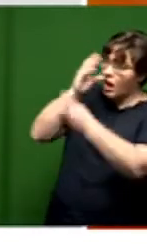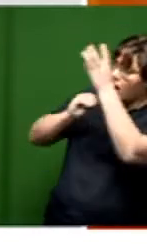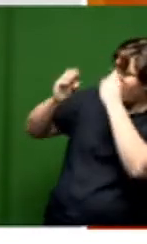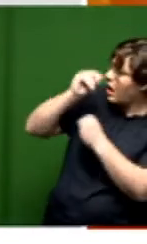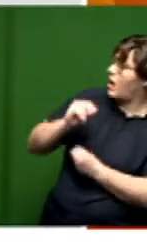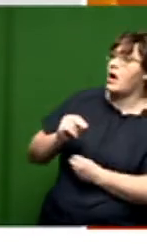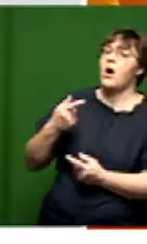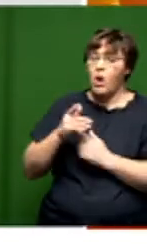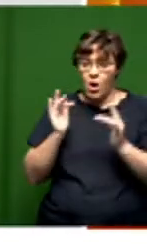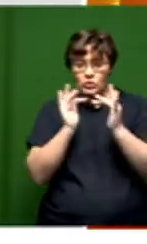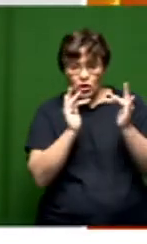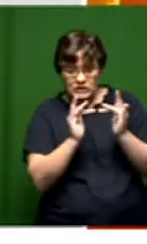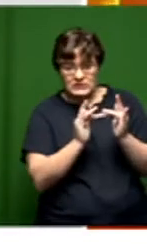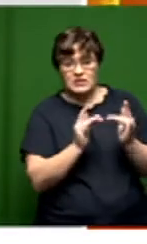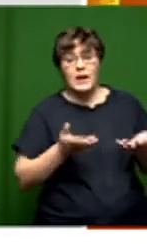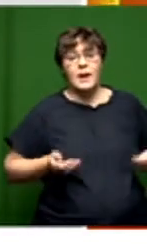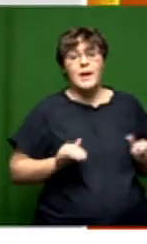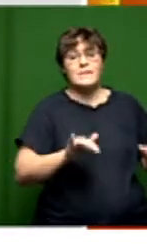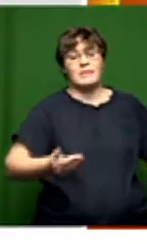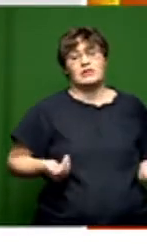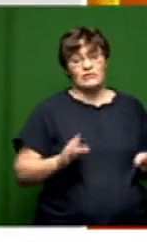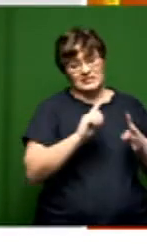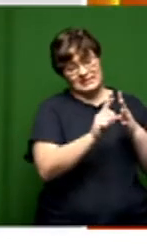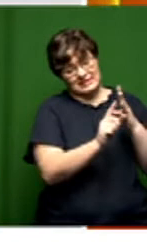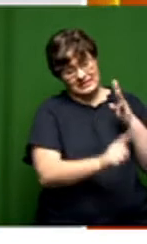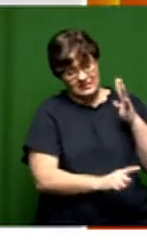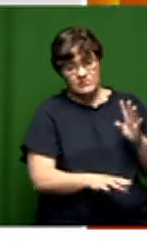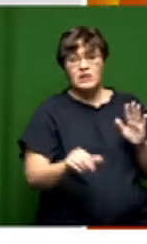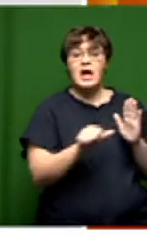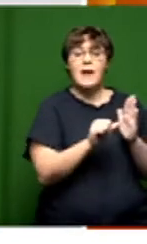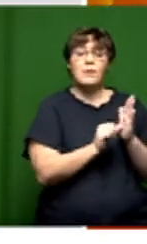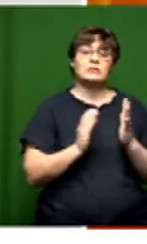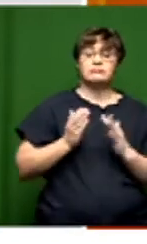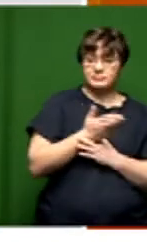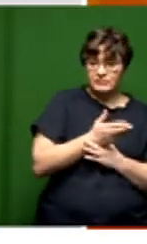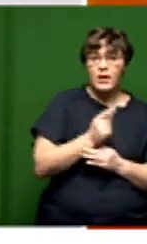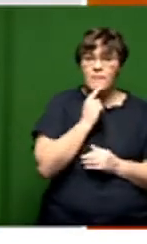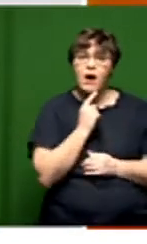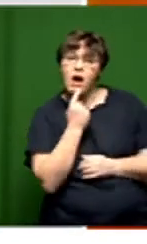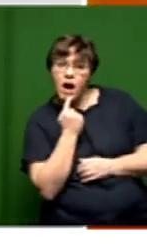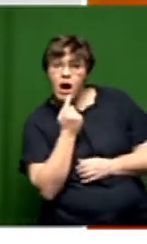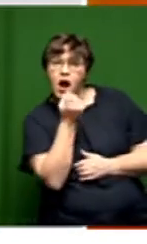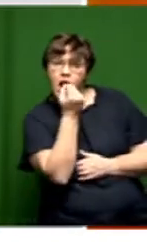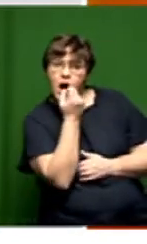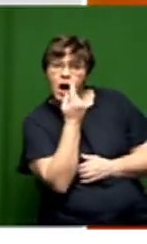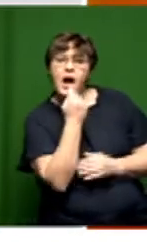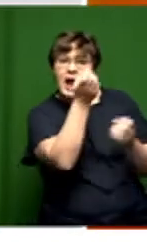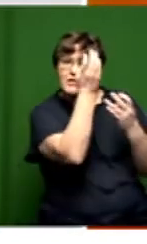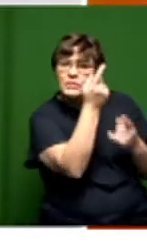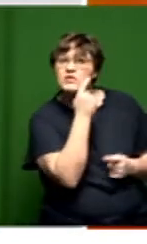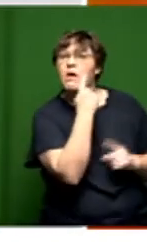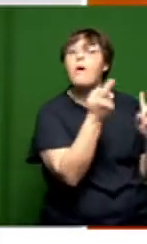and boys have contact with the public services. So it's a very important entry point for them to get not only the right